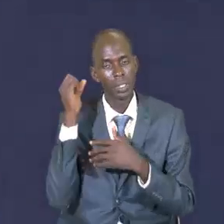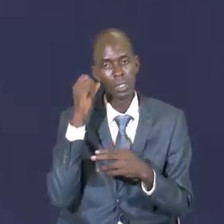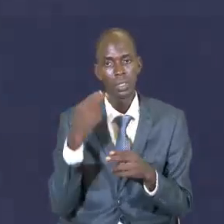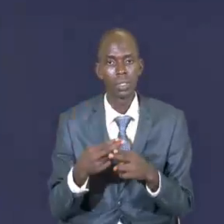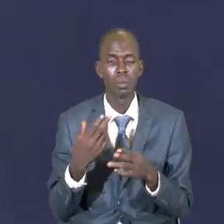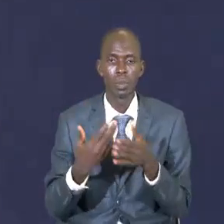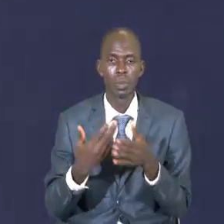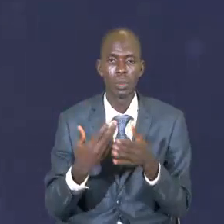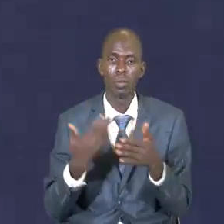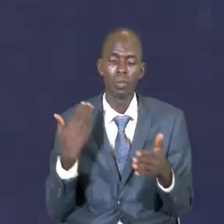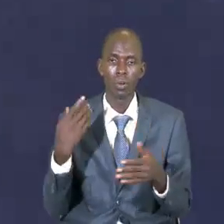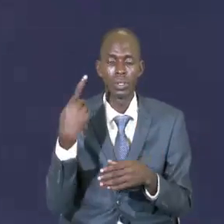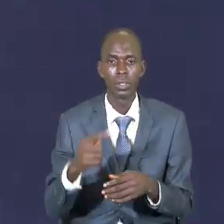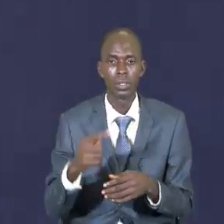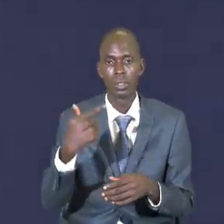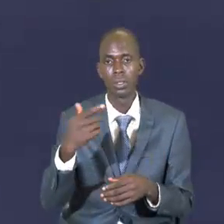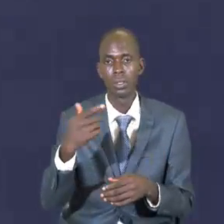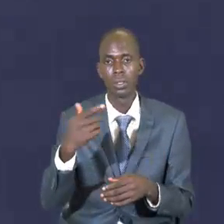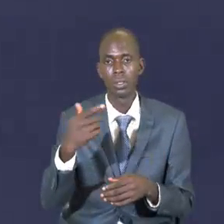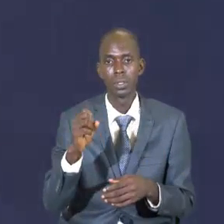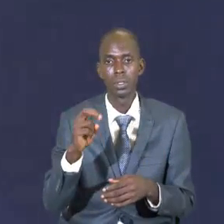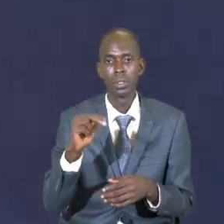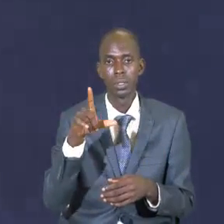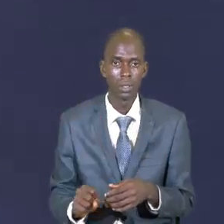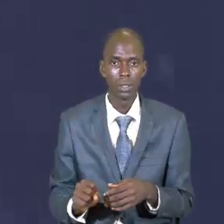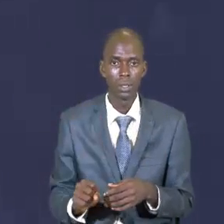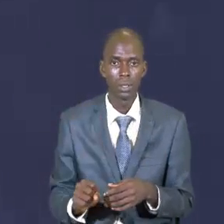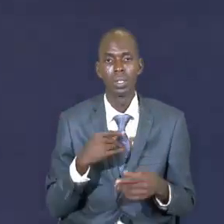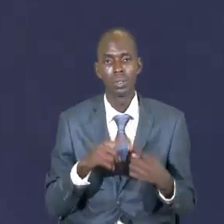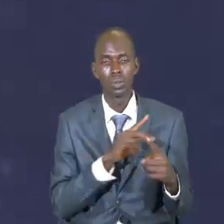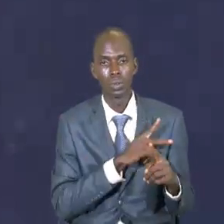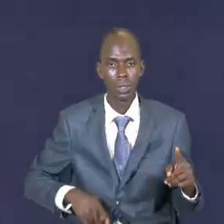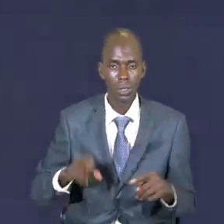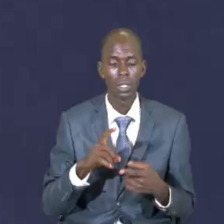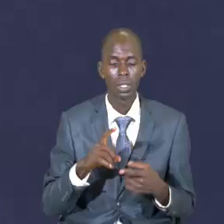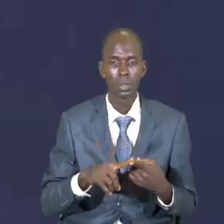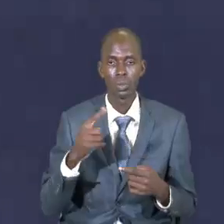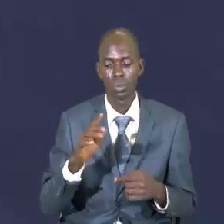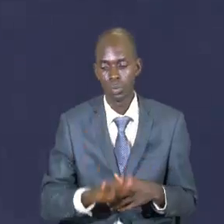and kings and the children of Israel.